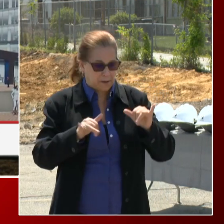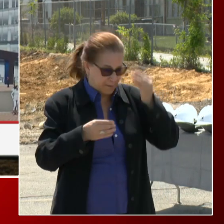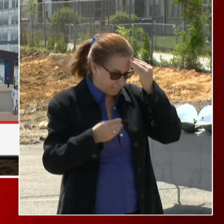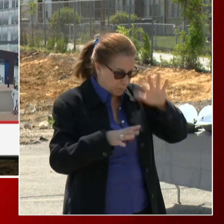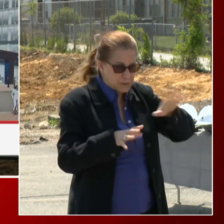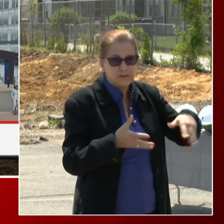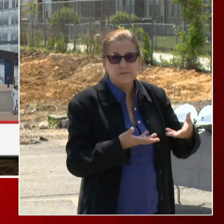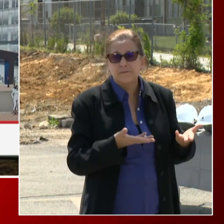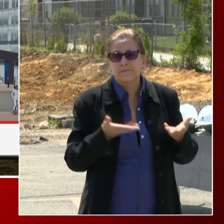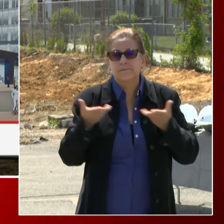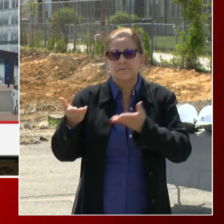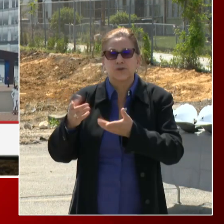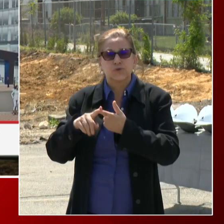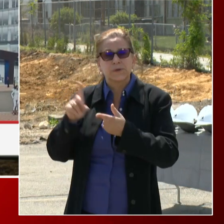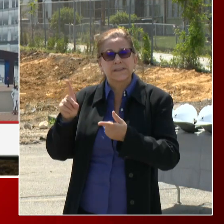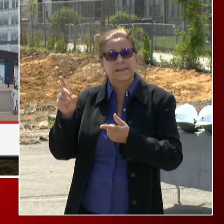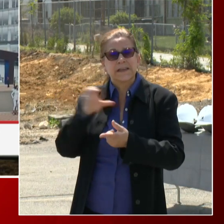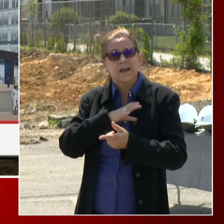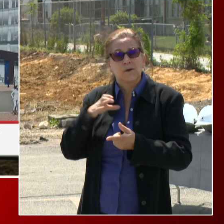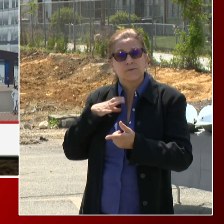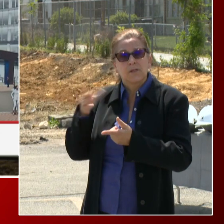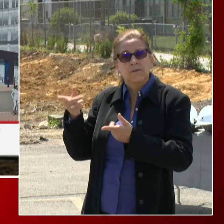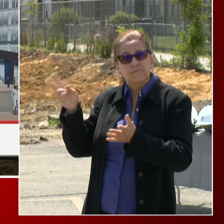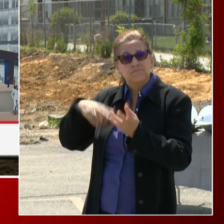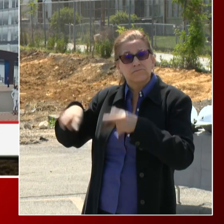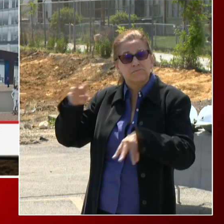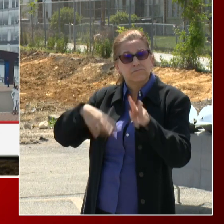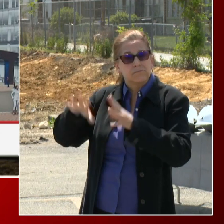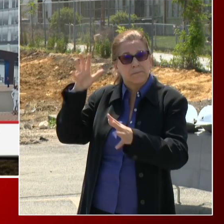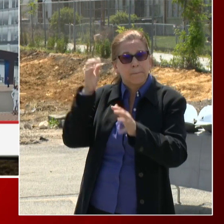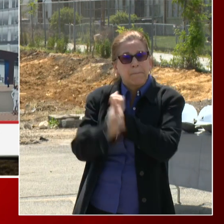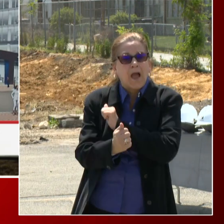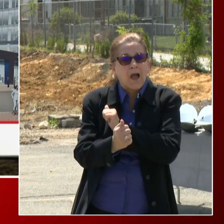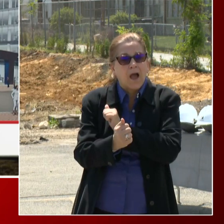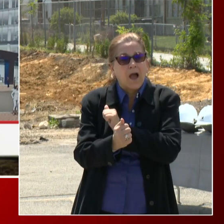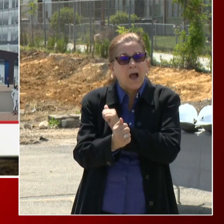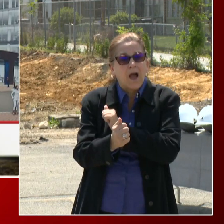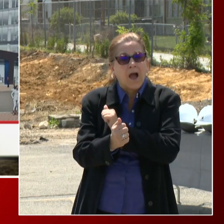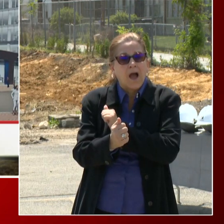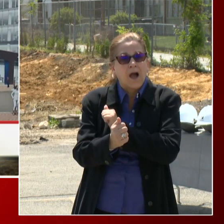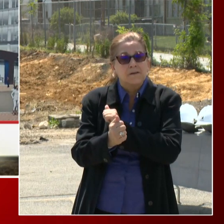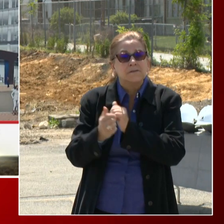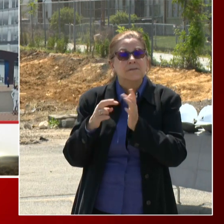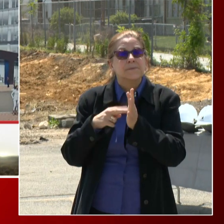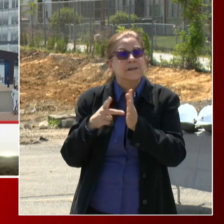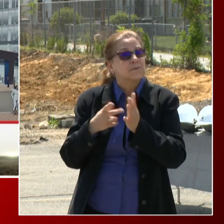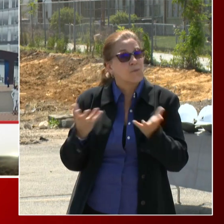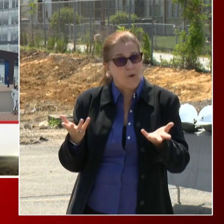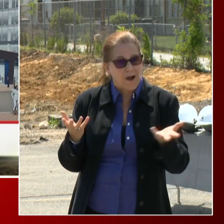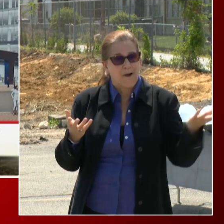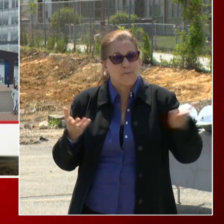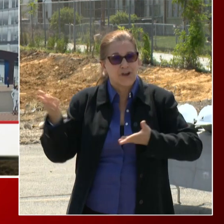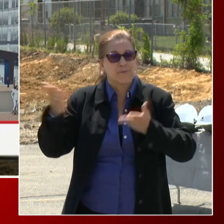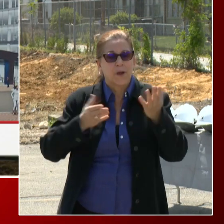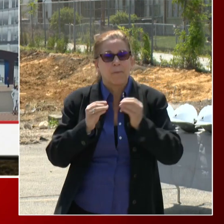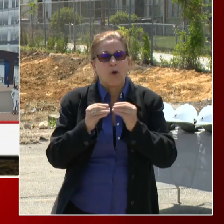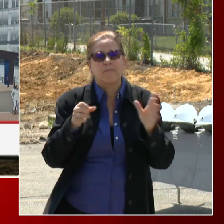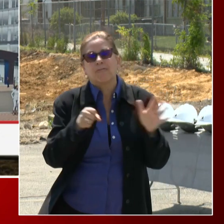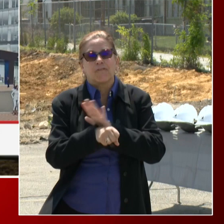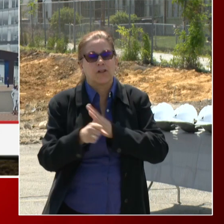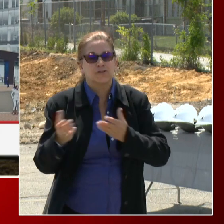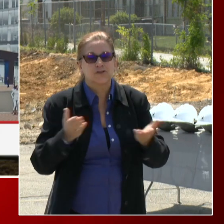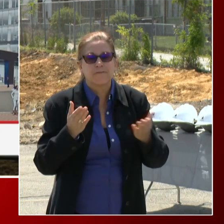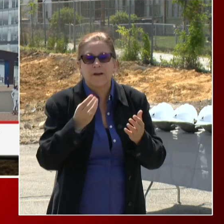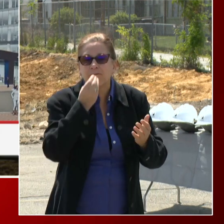passed recently to bring more full-service grocery stores to the District of Columbia, and